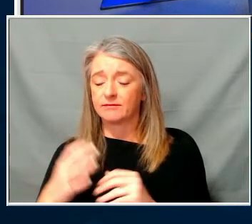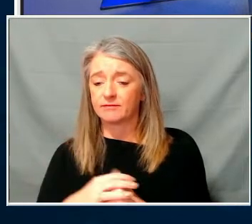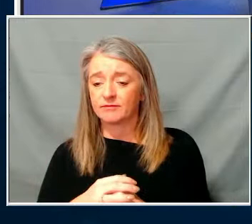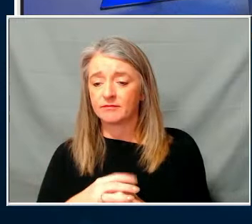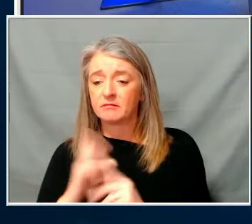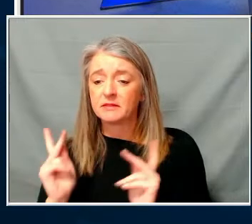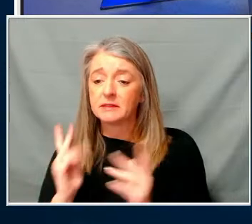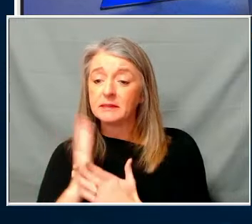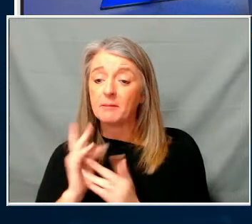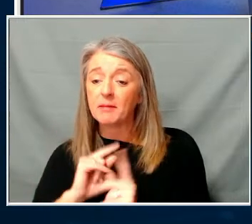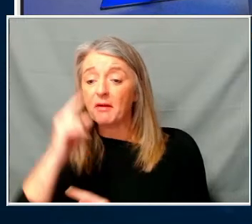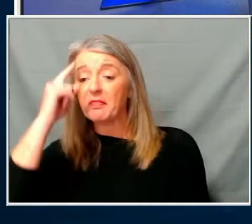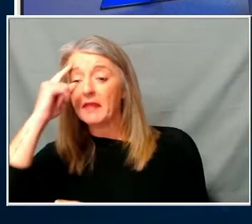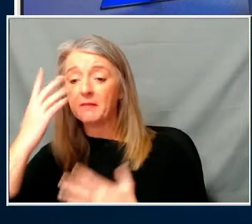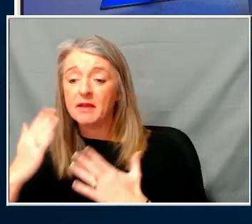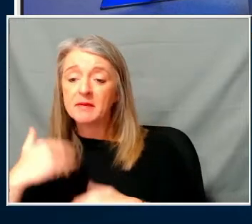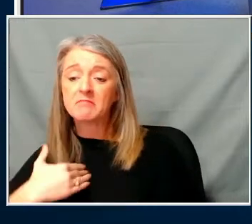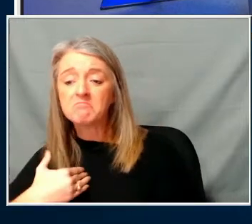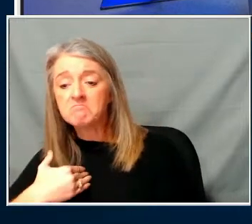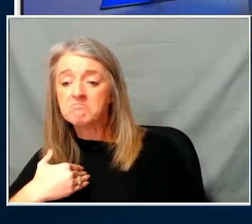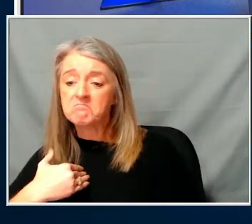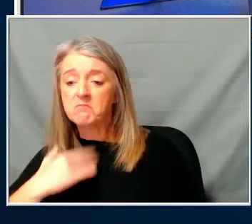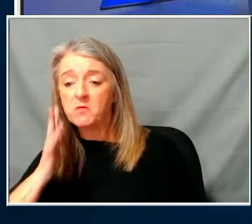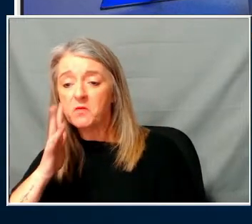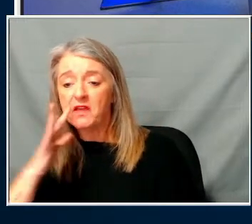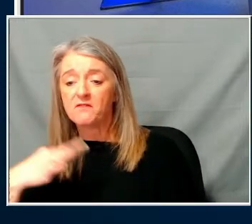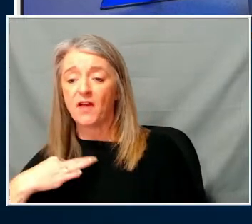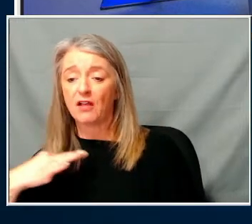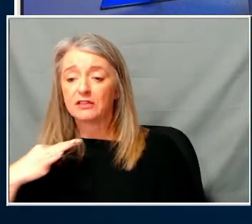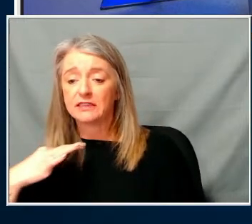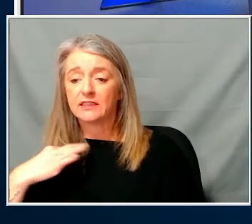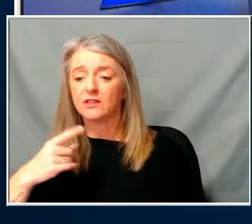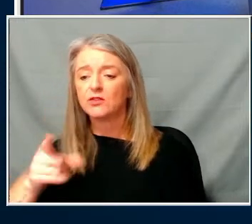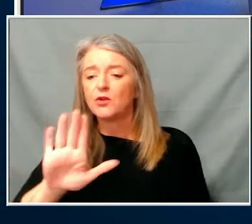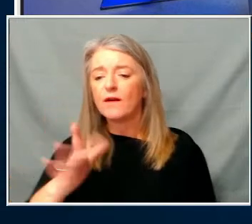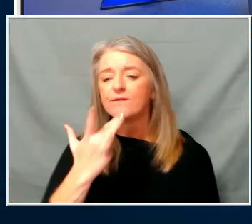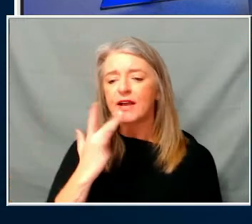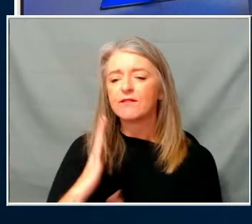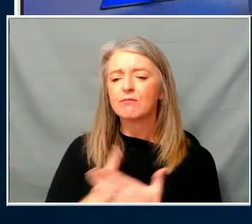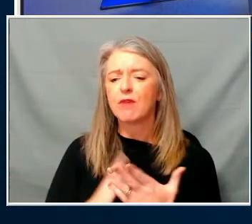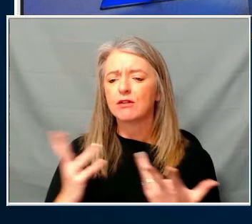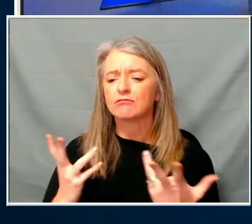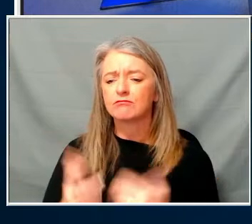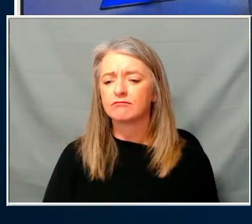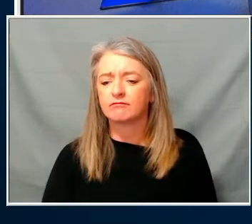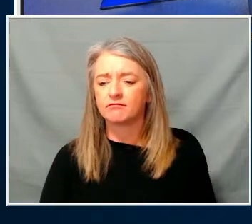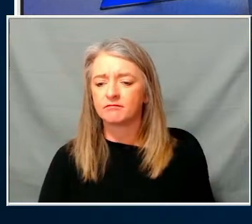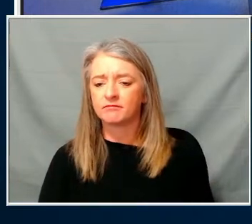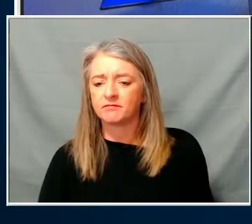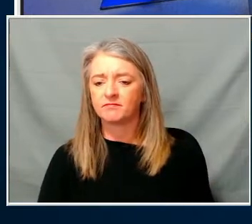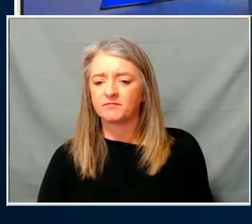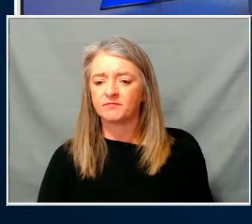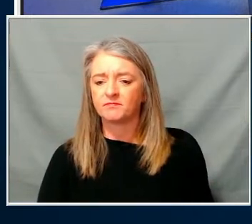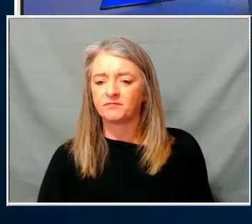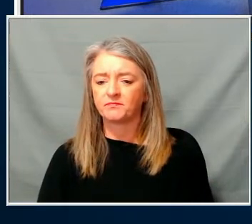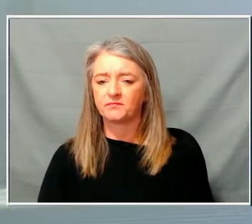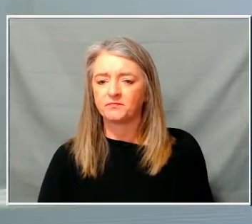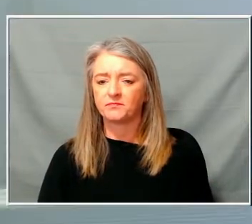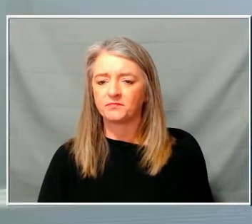getting back to volunteering or want to try doing that and give up their time. What's your favorite thing? What's your message? Well, I